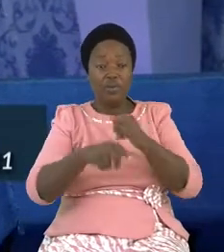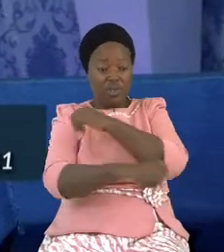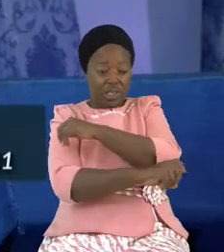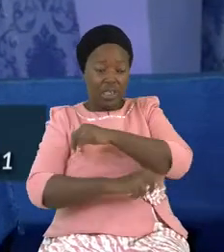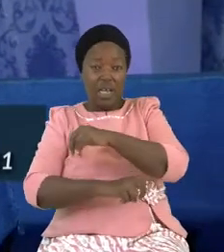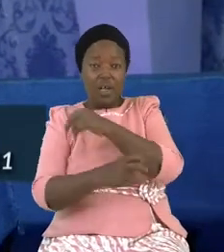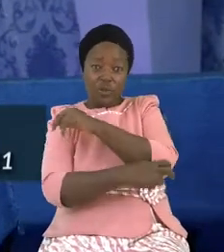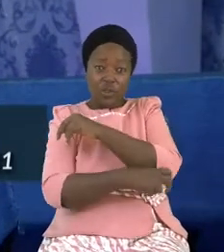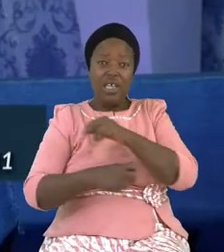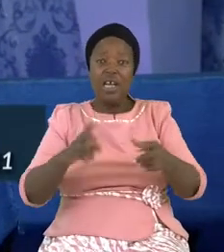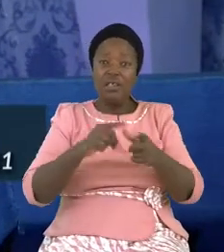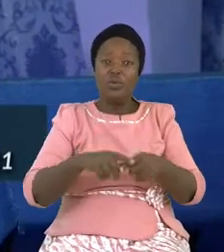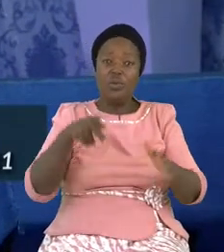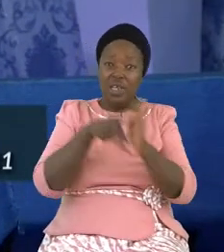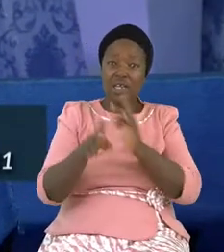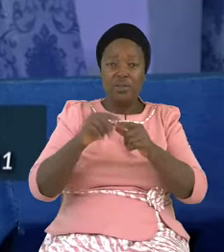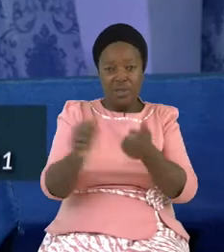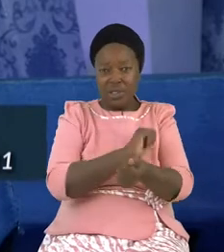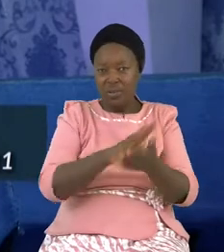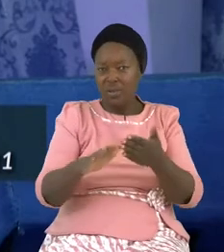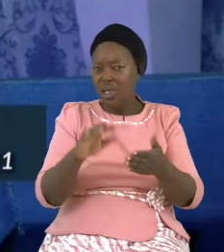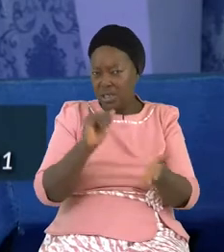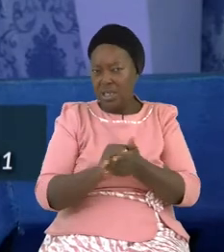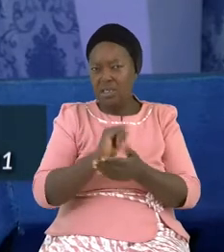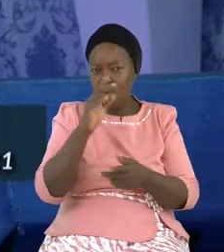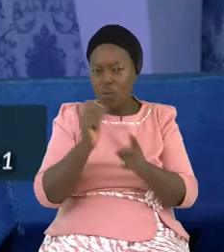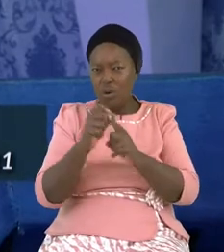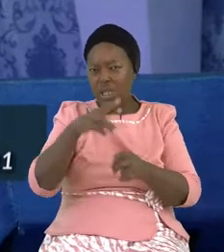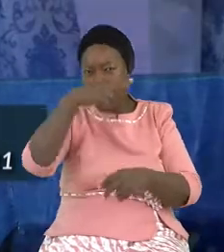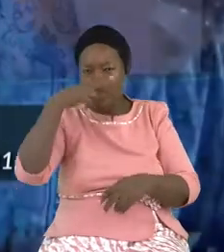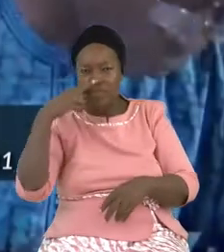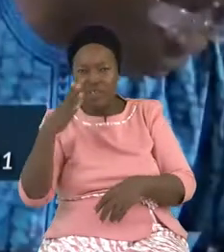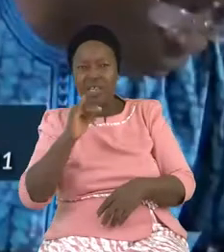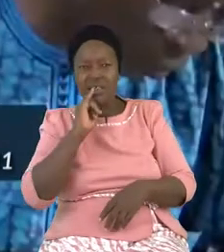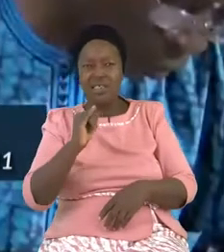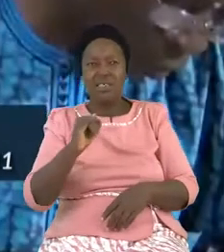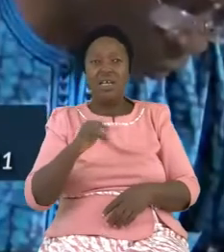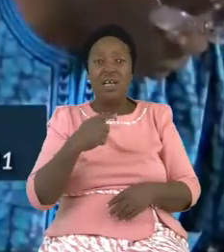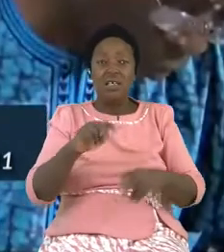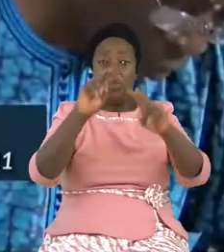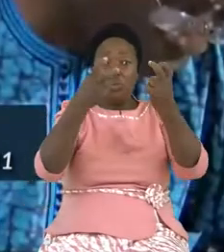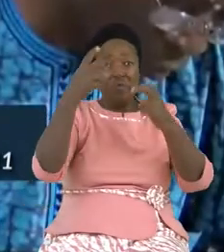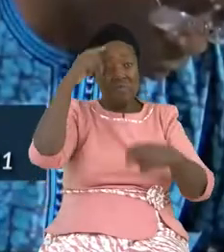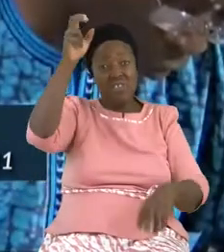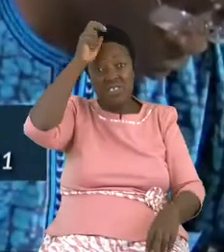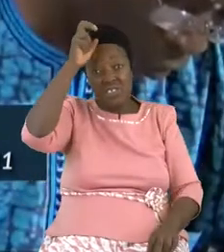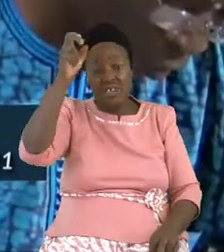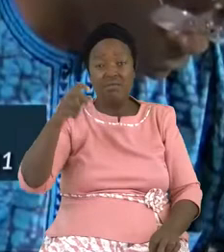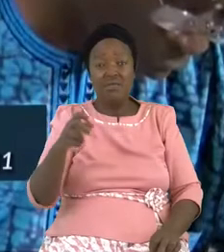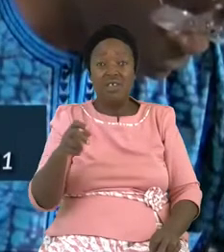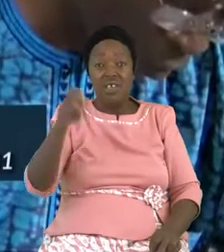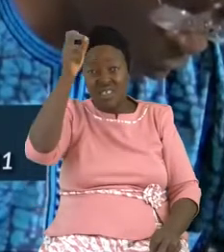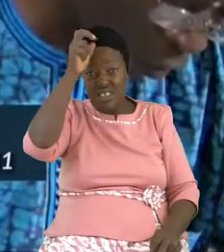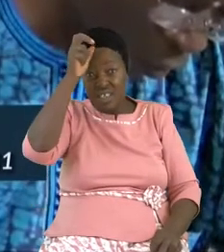and to destroy. That word thief there is the title for Satan, for the devil. It, you know, talking